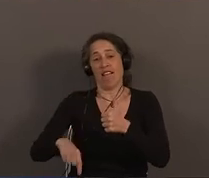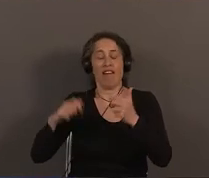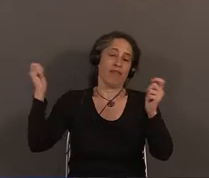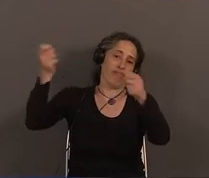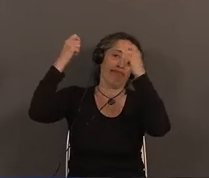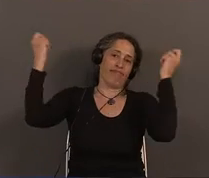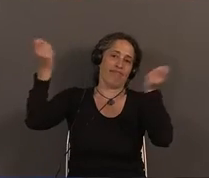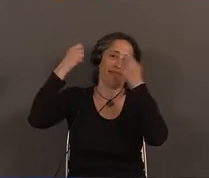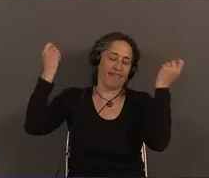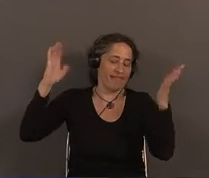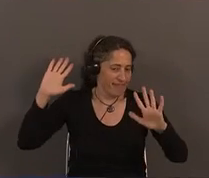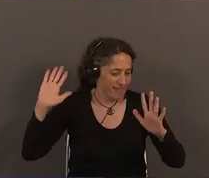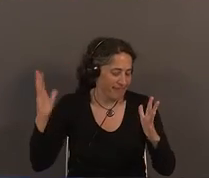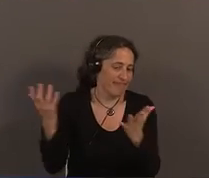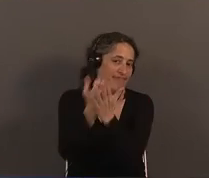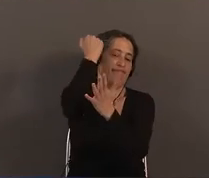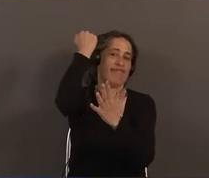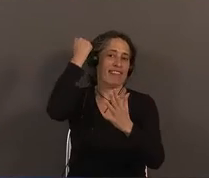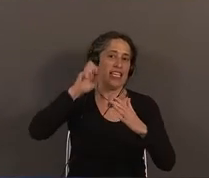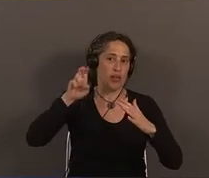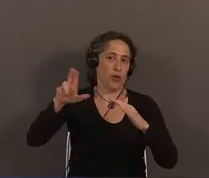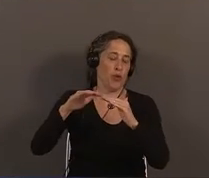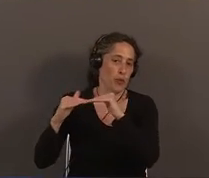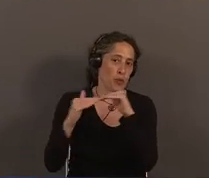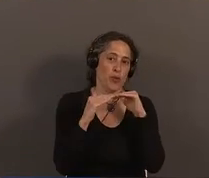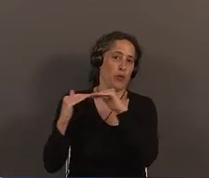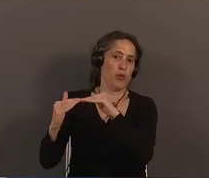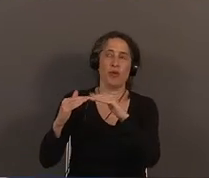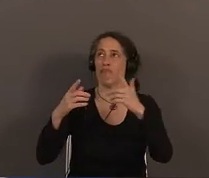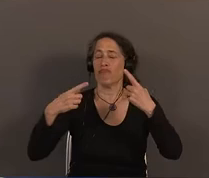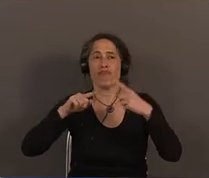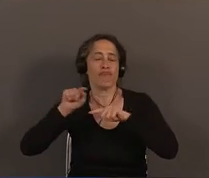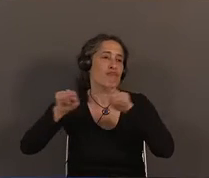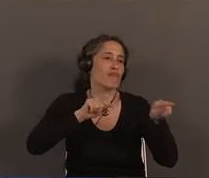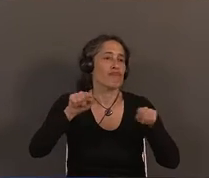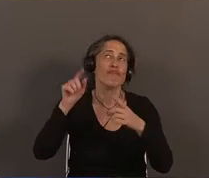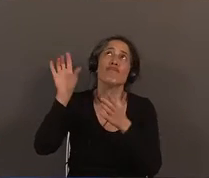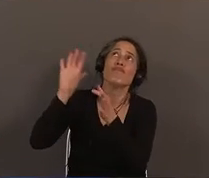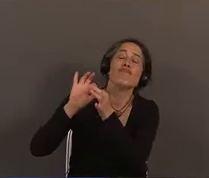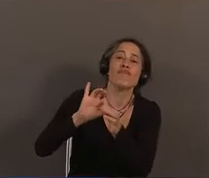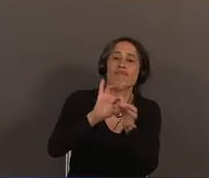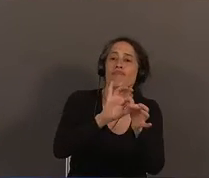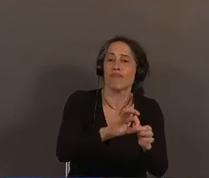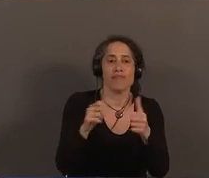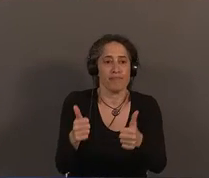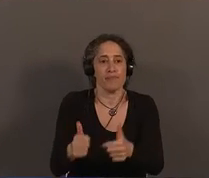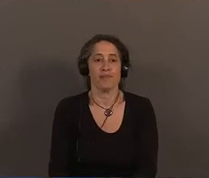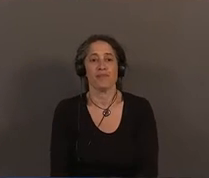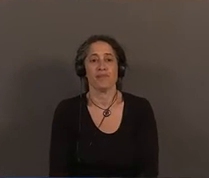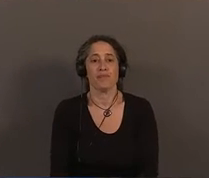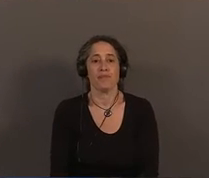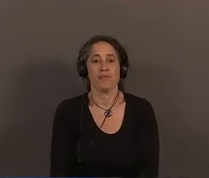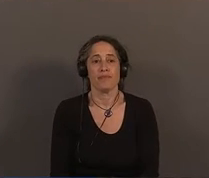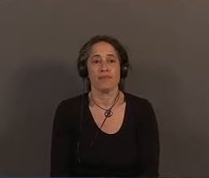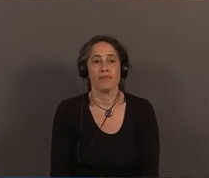And what I want to say, first of all, it started with a terrifying SMS from my wife. She said,